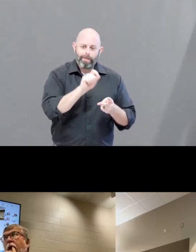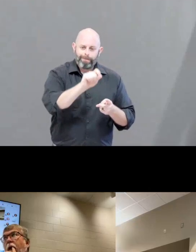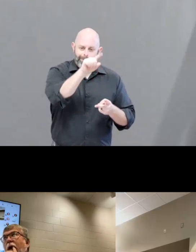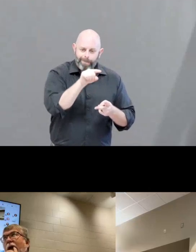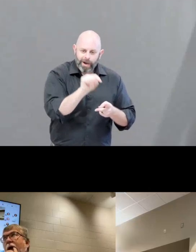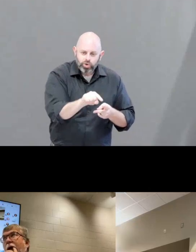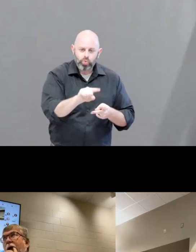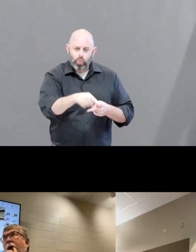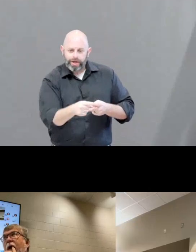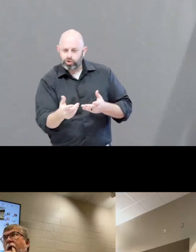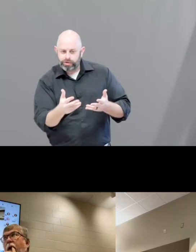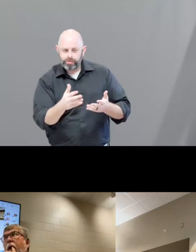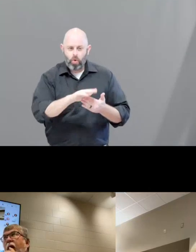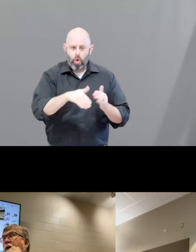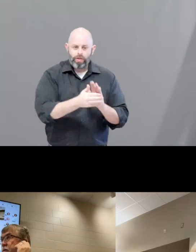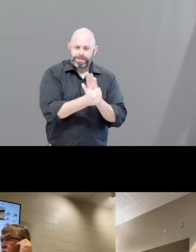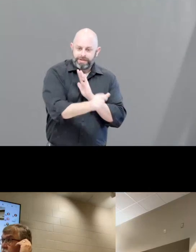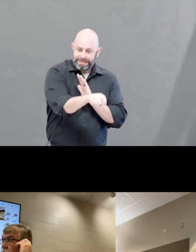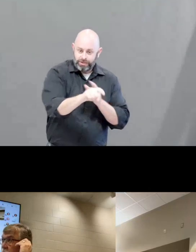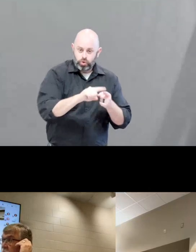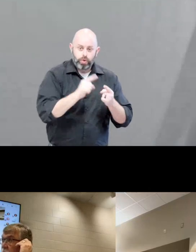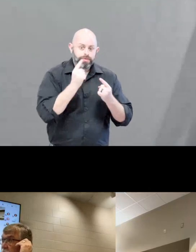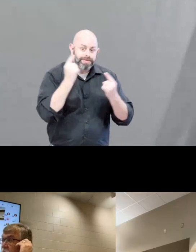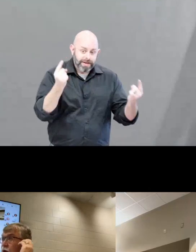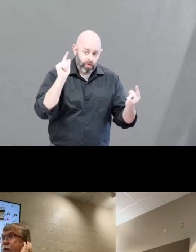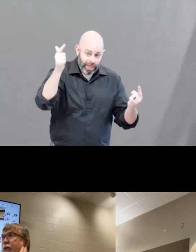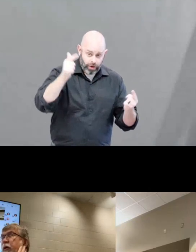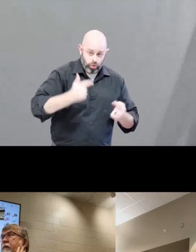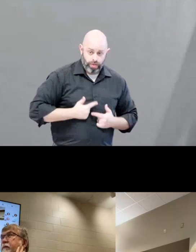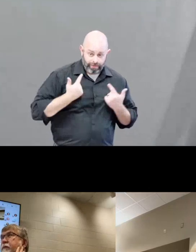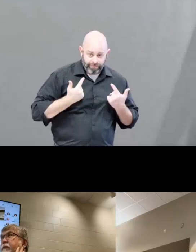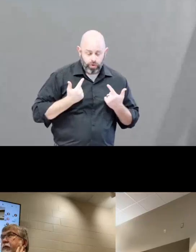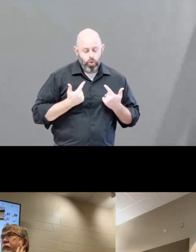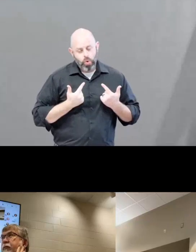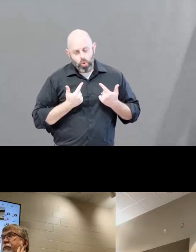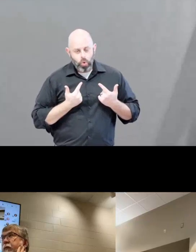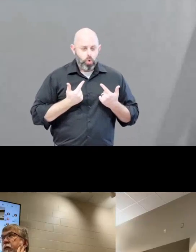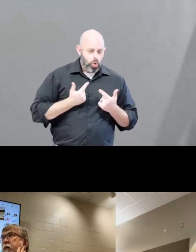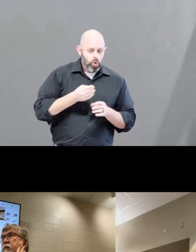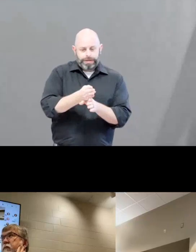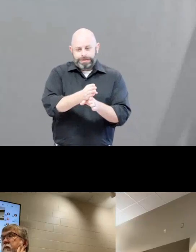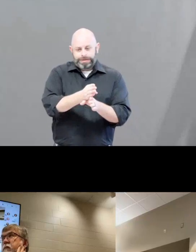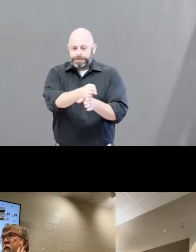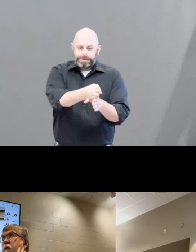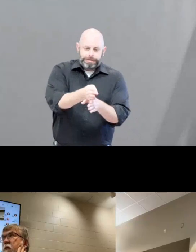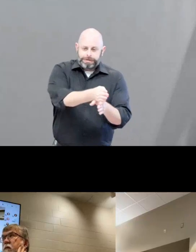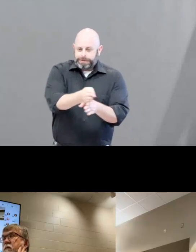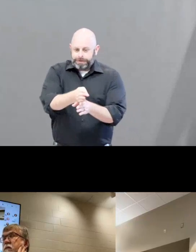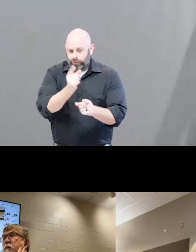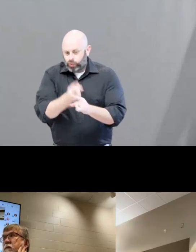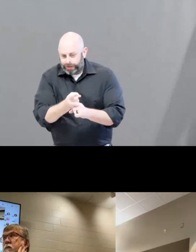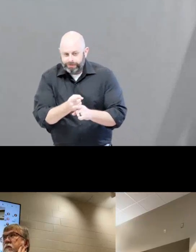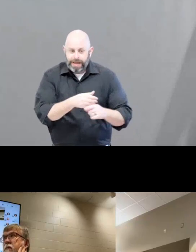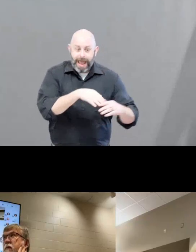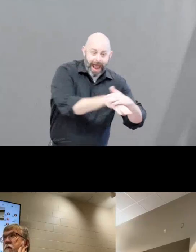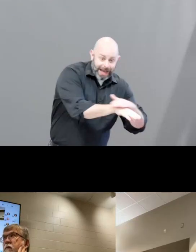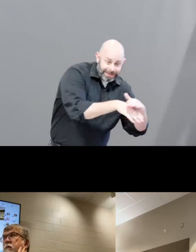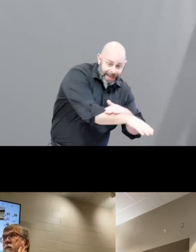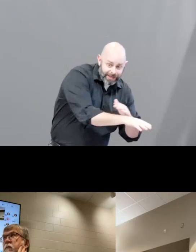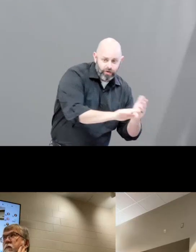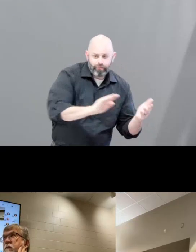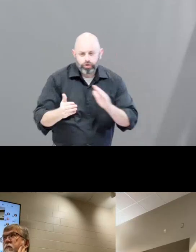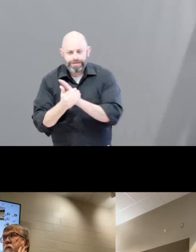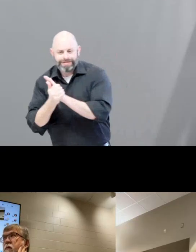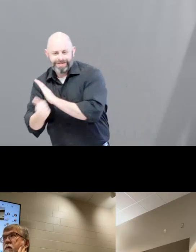and all of the skills that they need to be successful, we've got to walk that fine line of access